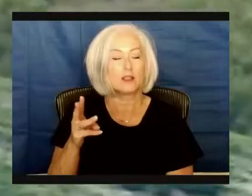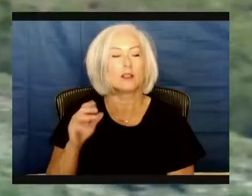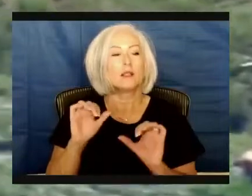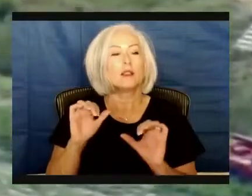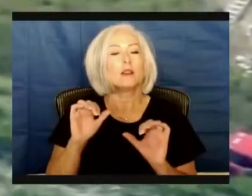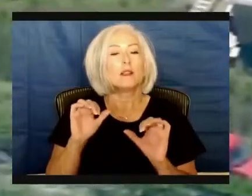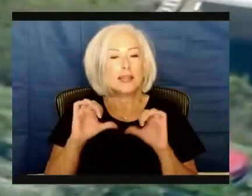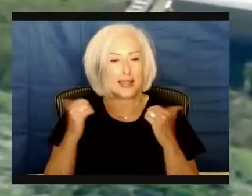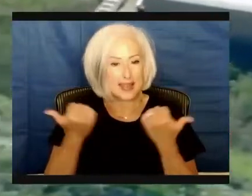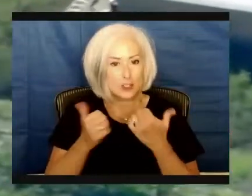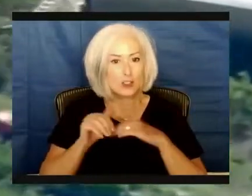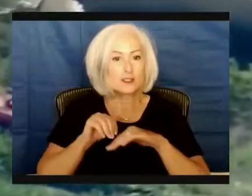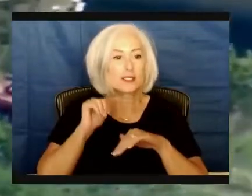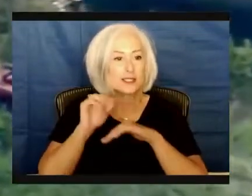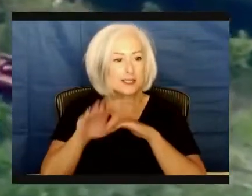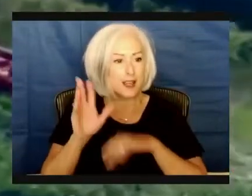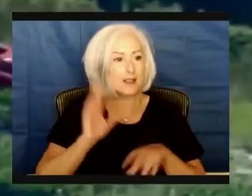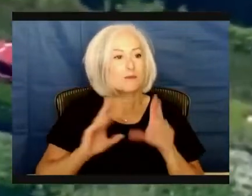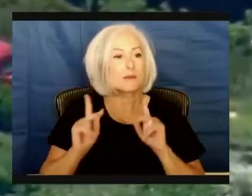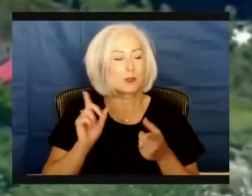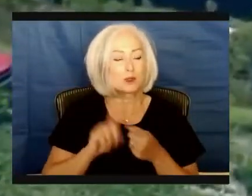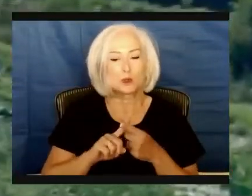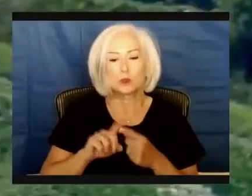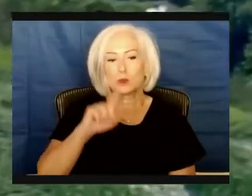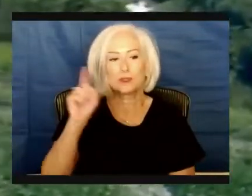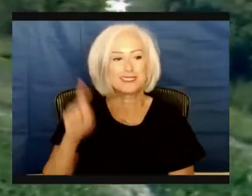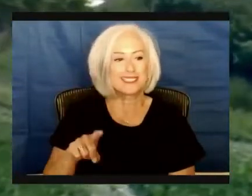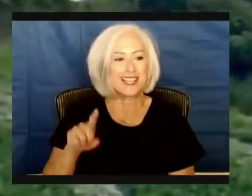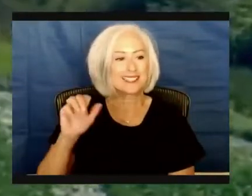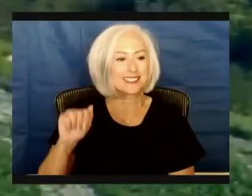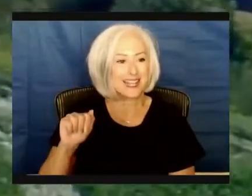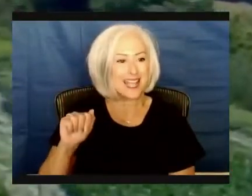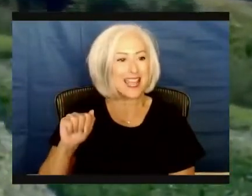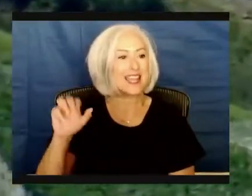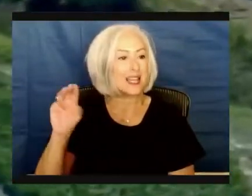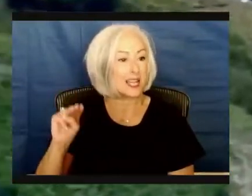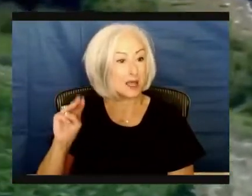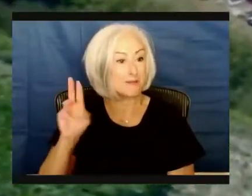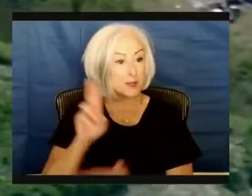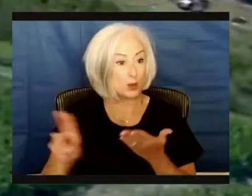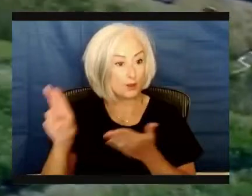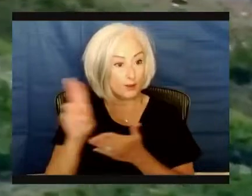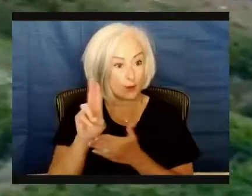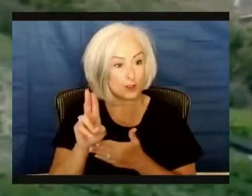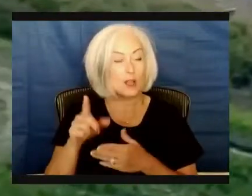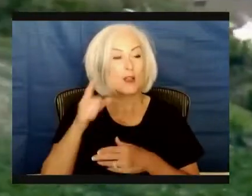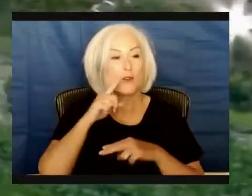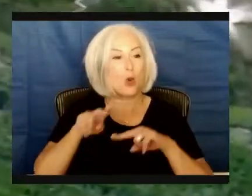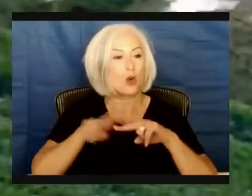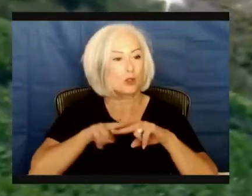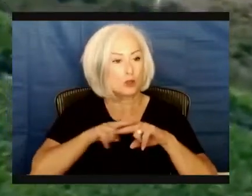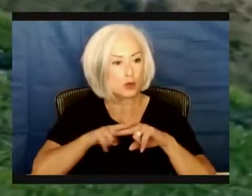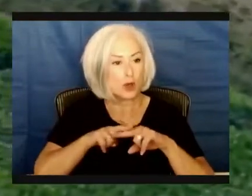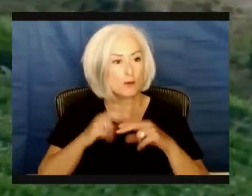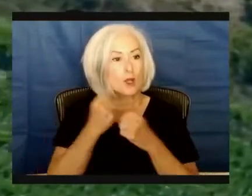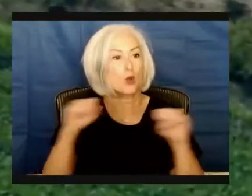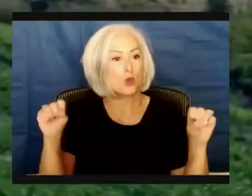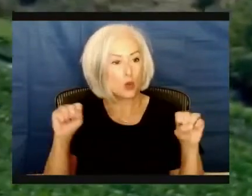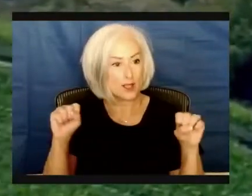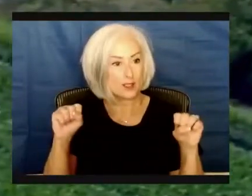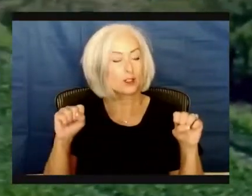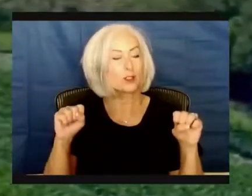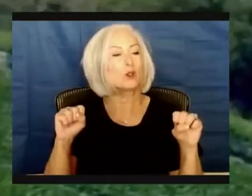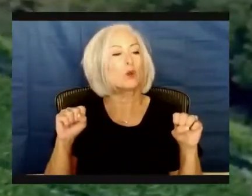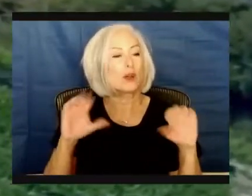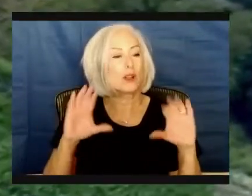to Texas A&M University for the passenger rail rescue class. I was fortunate to be able to participate in that training program just to